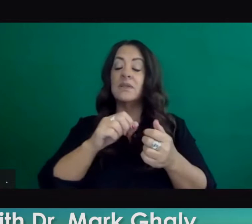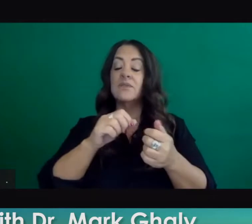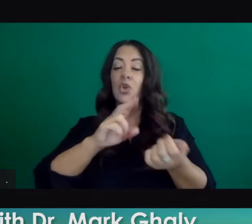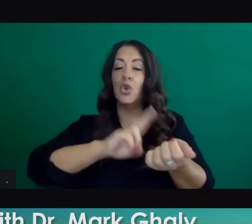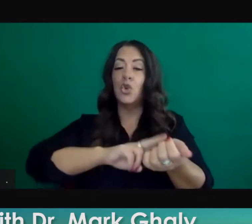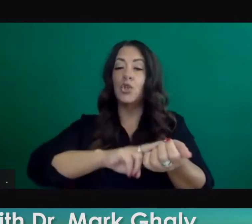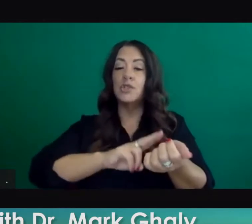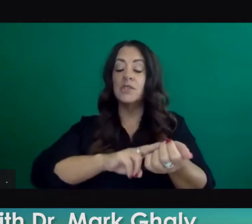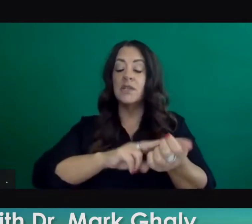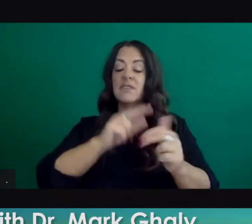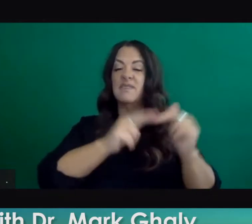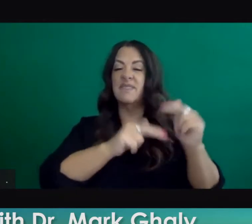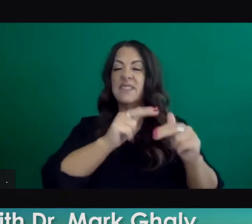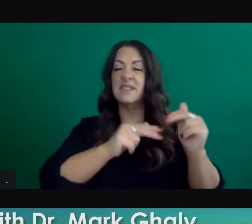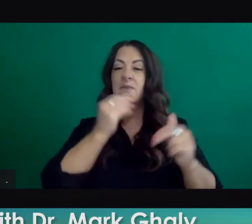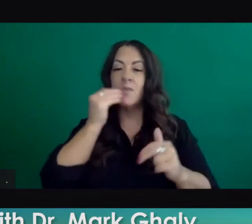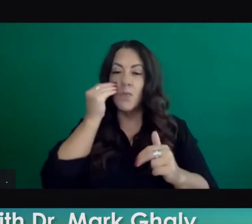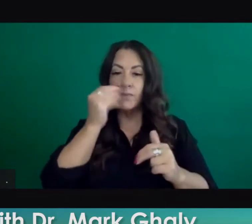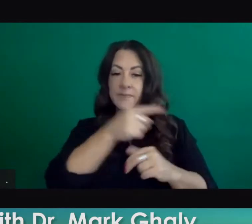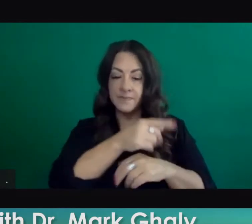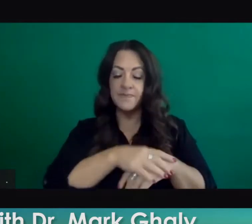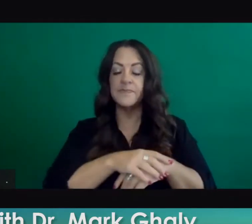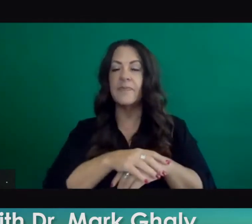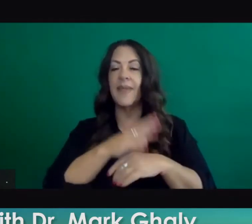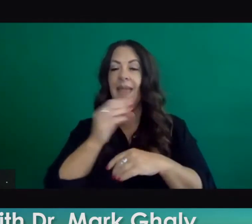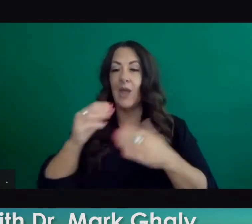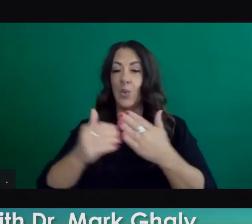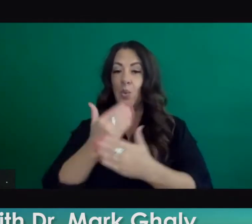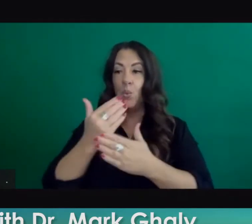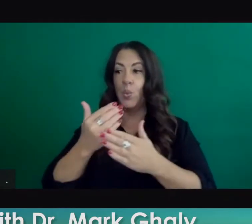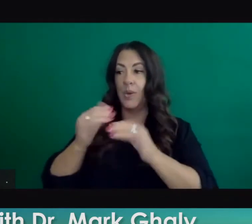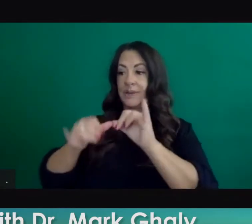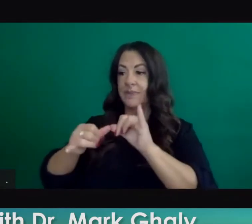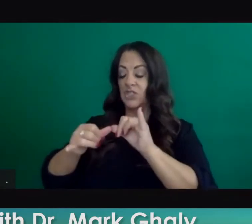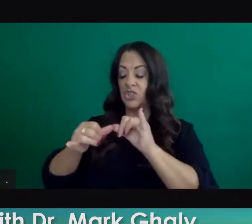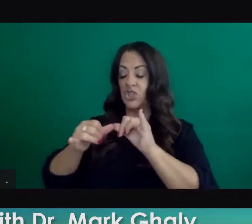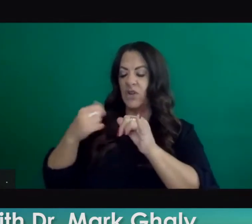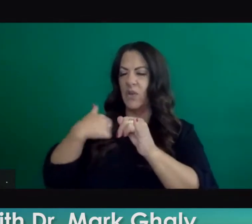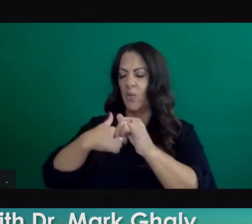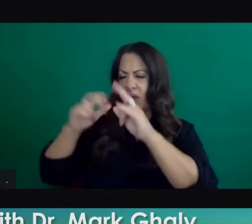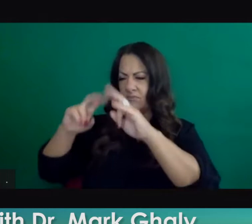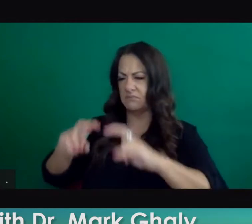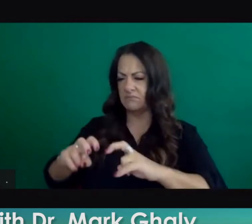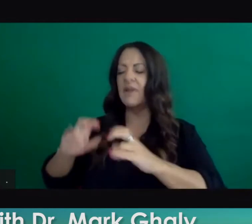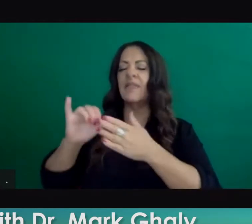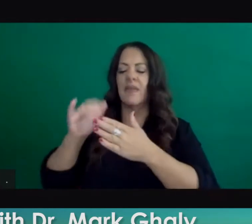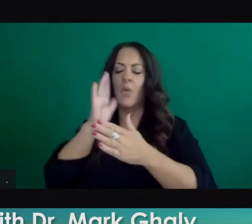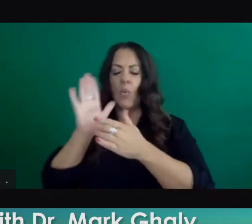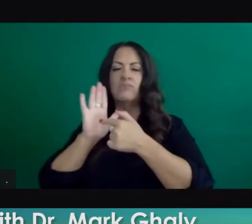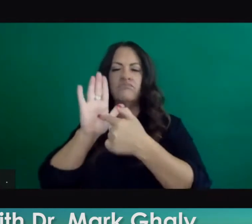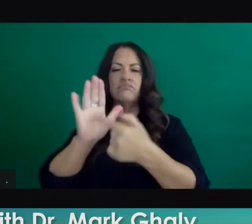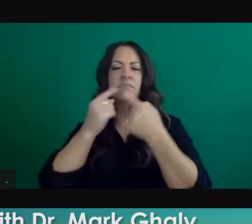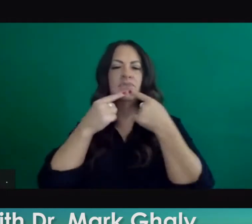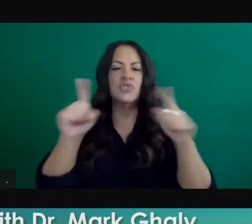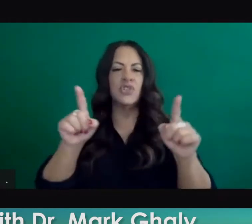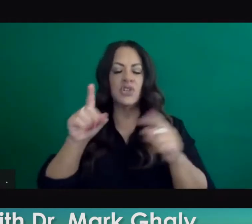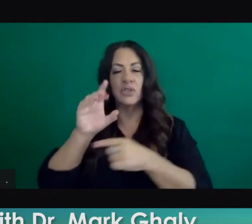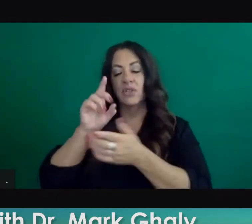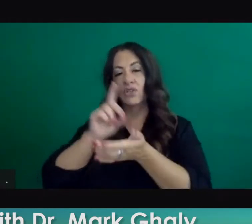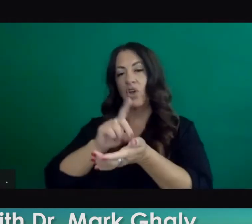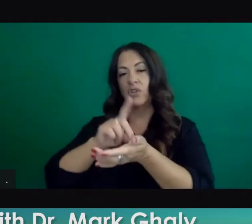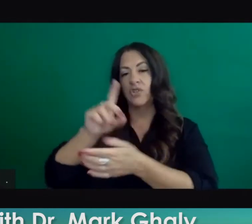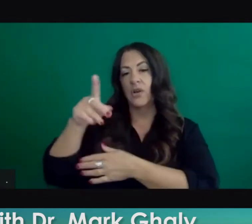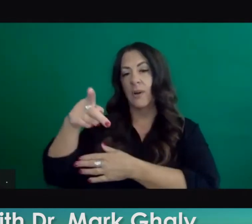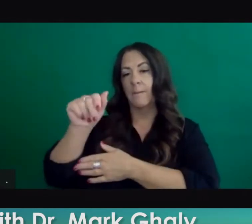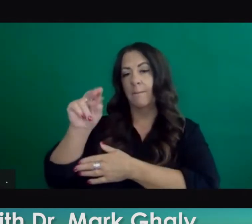go into the new equity measure that's been announced this week with Dr. Pon, reminding you a little bit